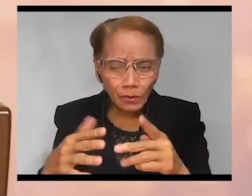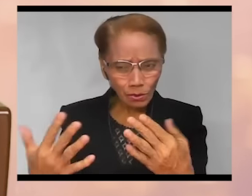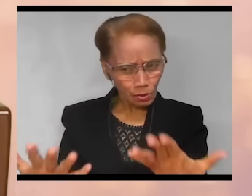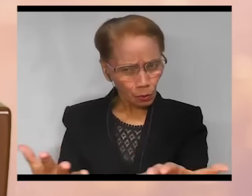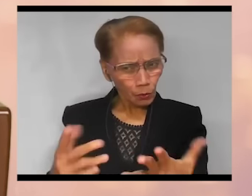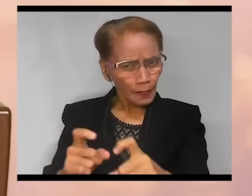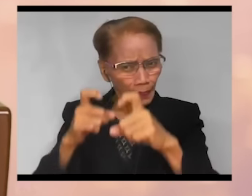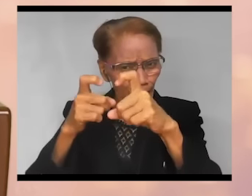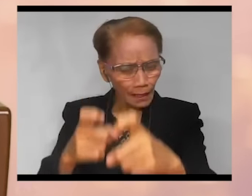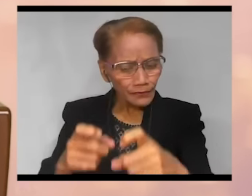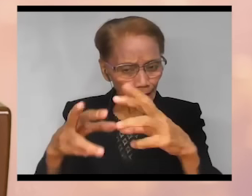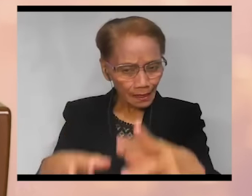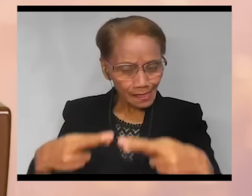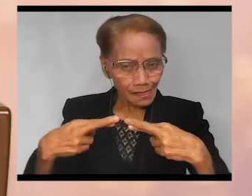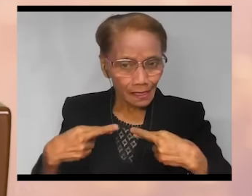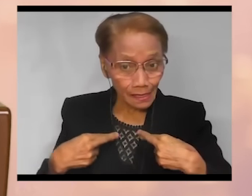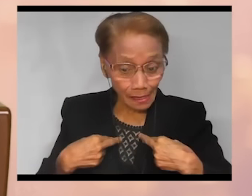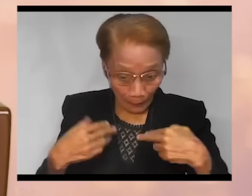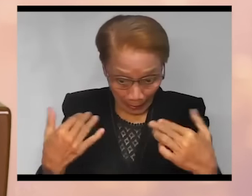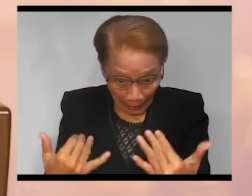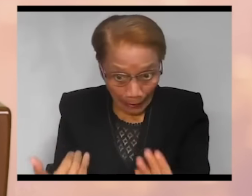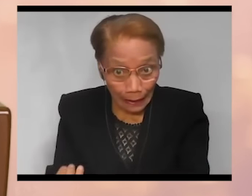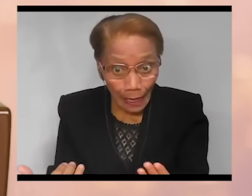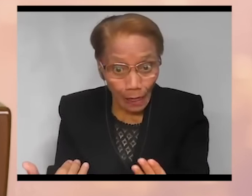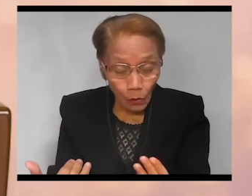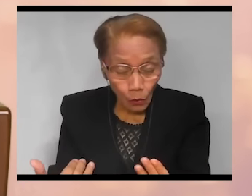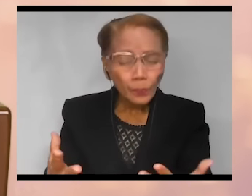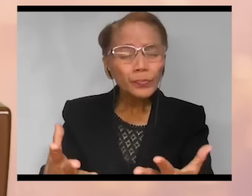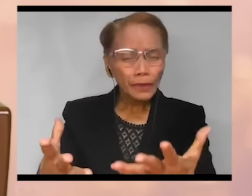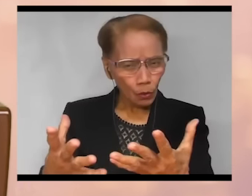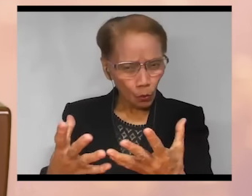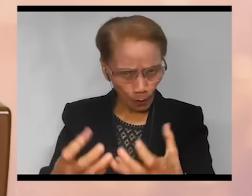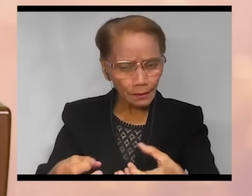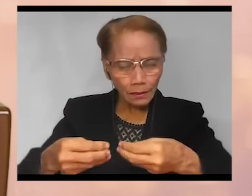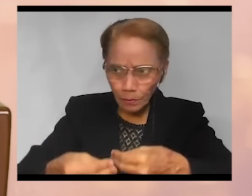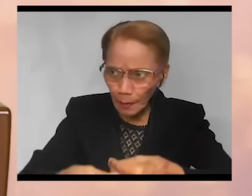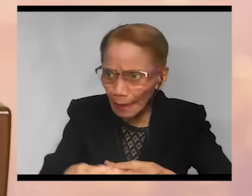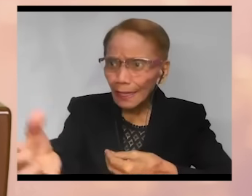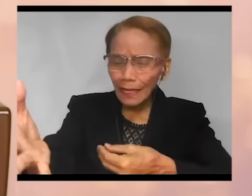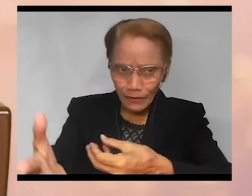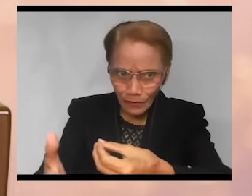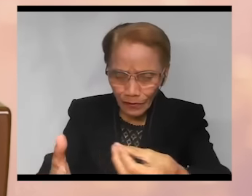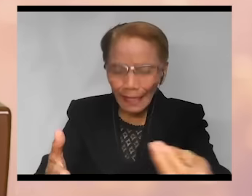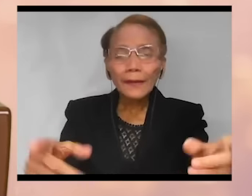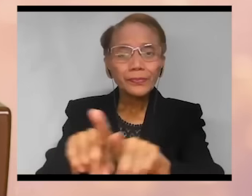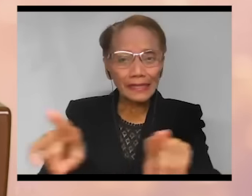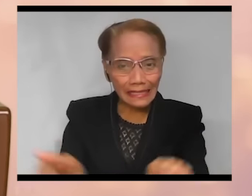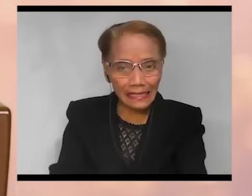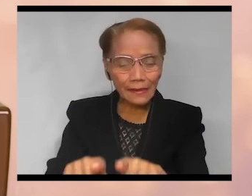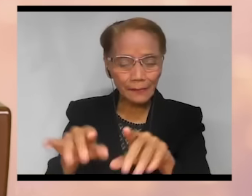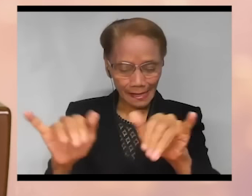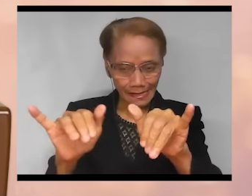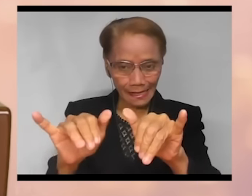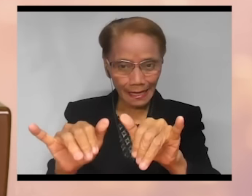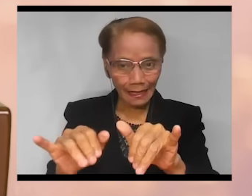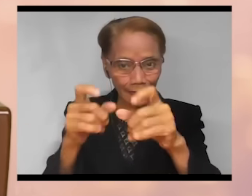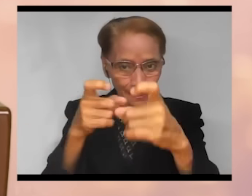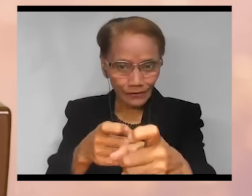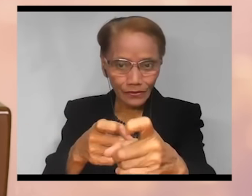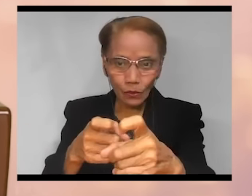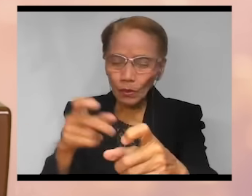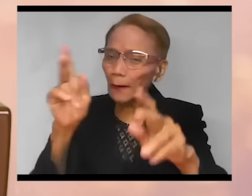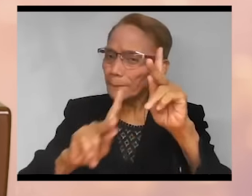So the gift that he has received, now he wants to be given as a gift to